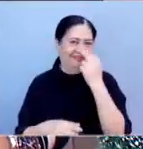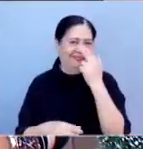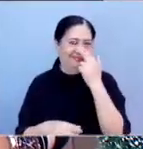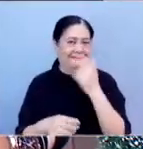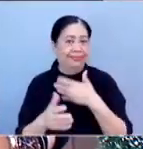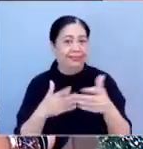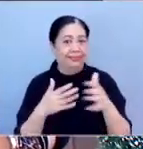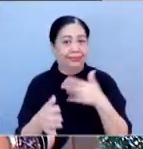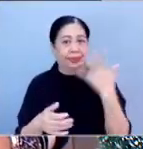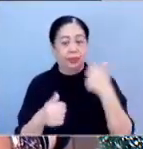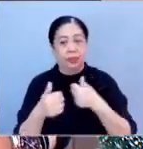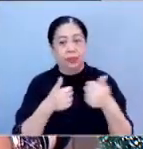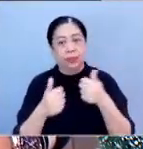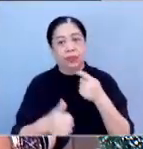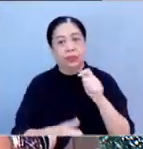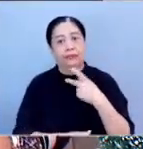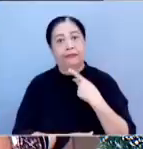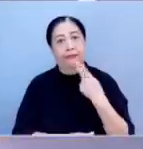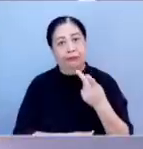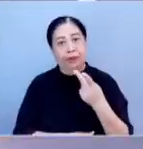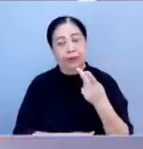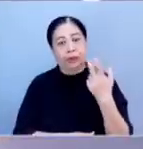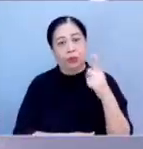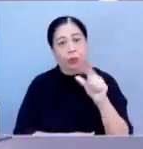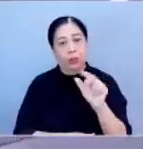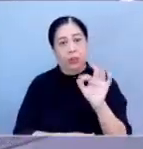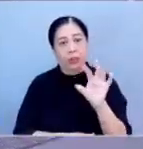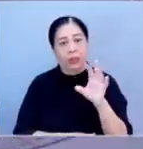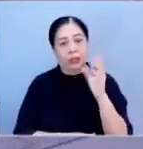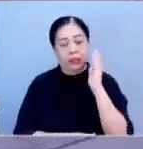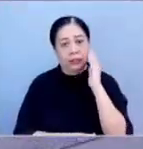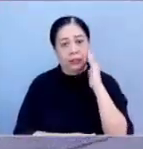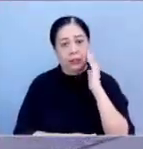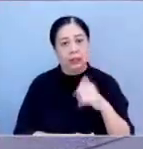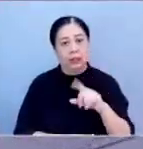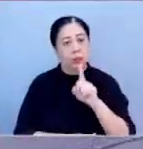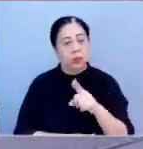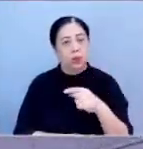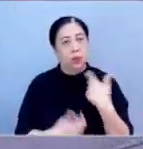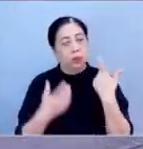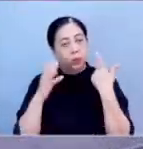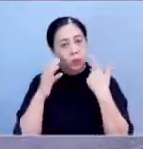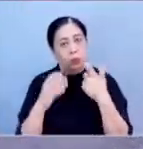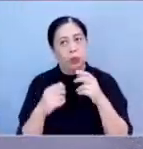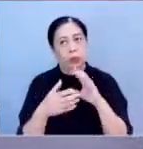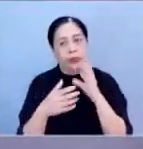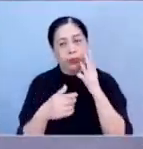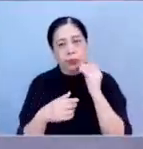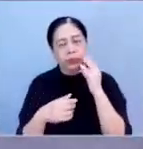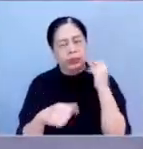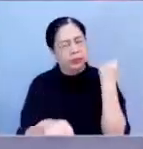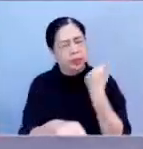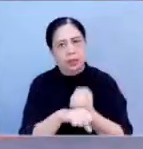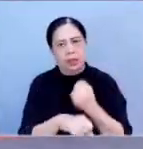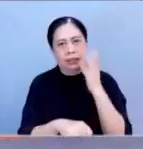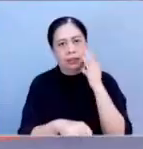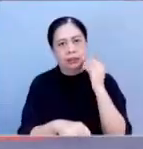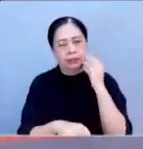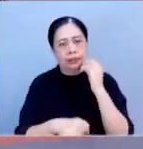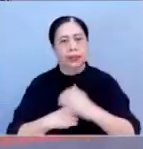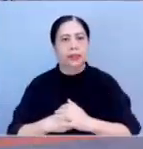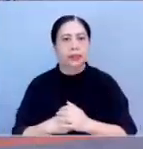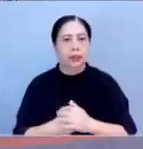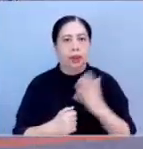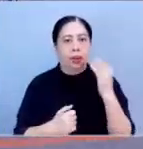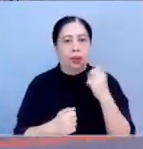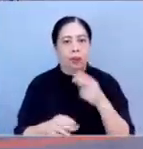were a contestant in The Voice season 19. How was that like for you? You know what? It was one of the coolest experiences and hardest experiences I've ever had